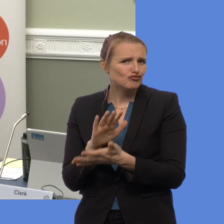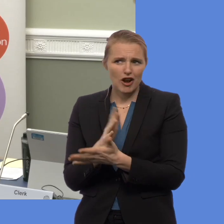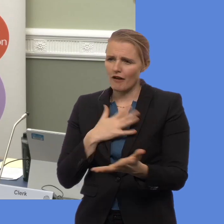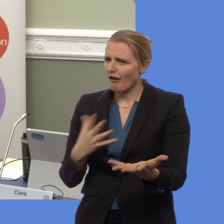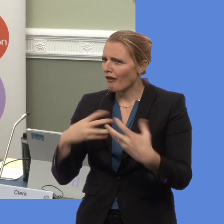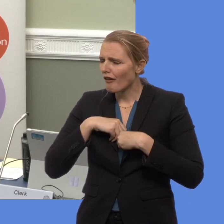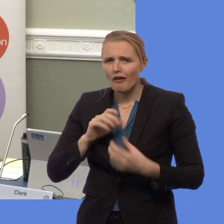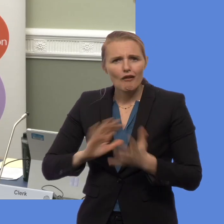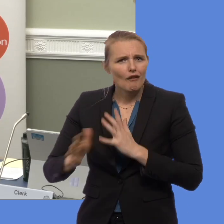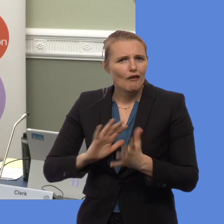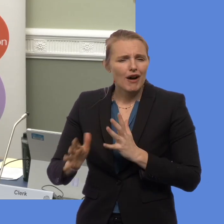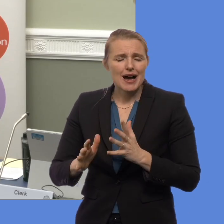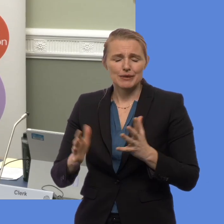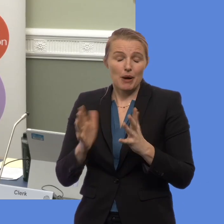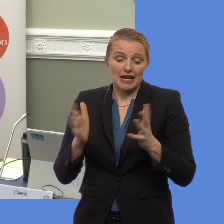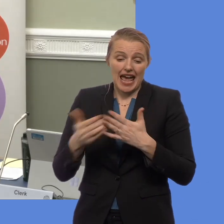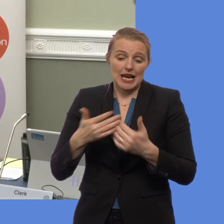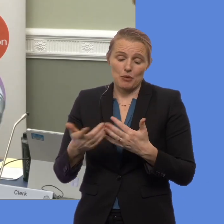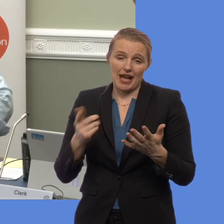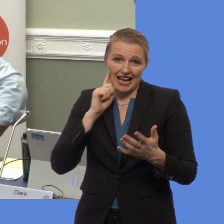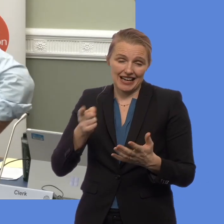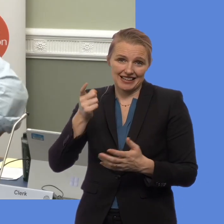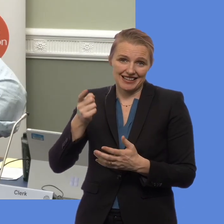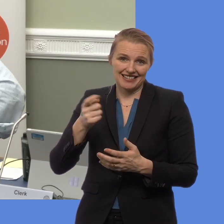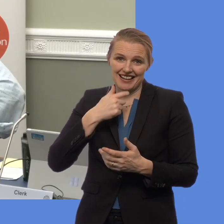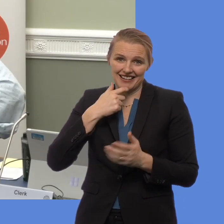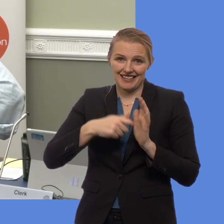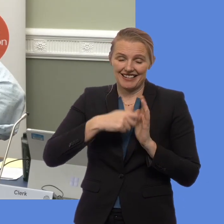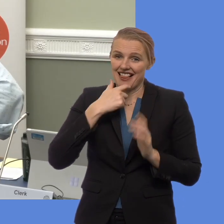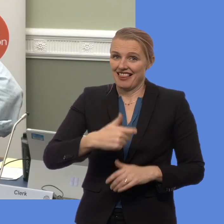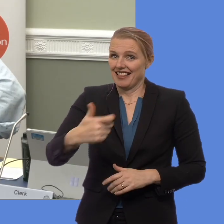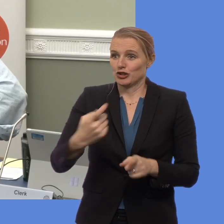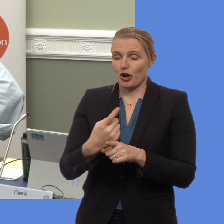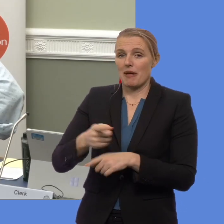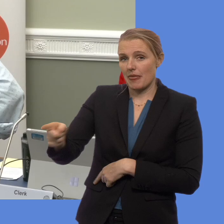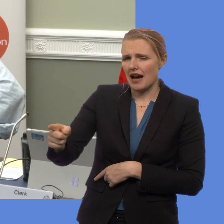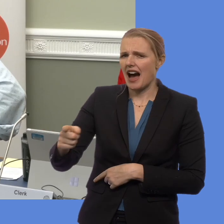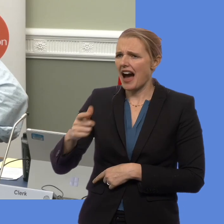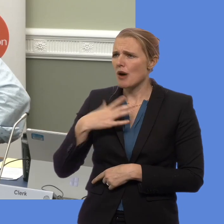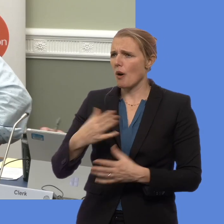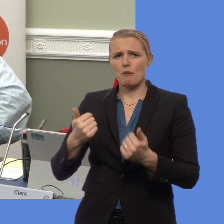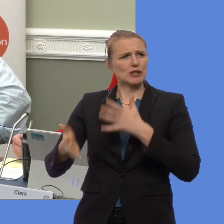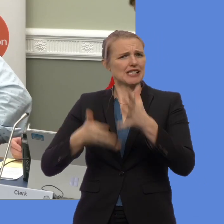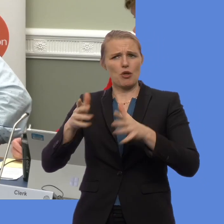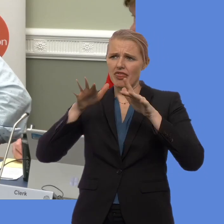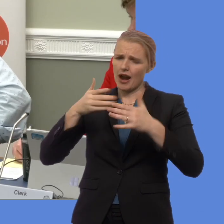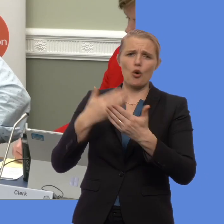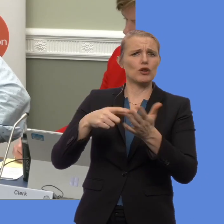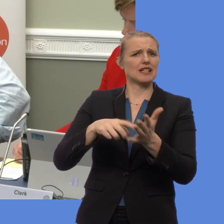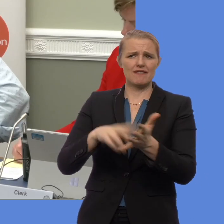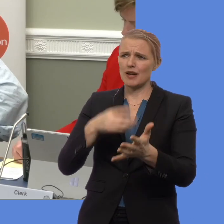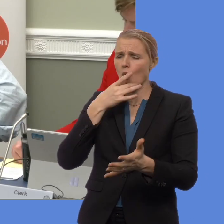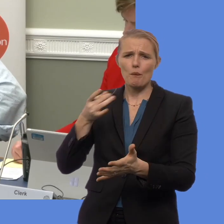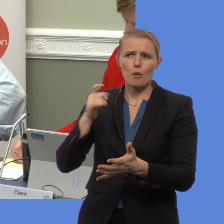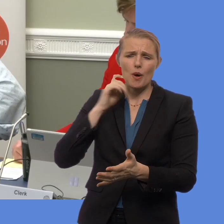dwell too overly on that point, but certainly I would like to see a much broader increase of the visibility across the line. I'm hoping the bill will do some of that.